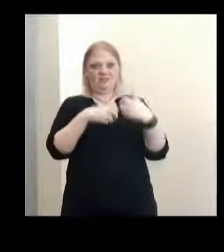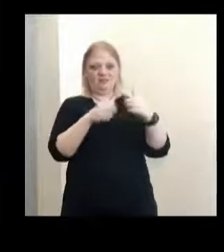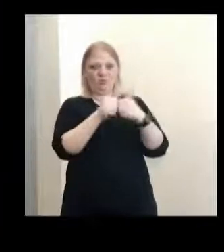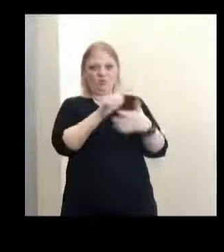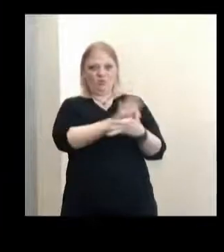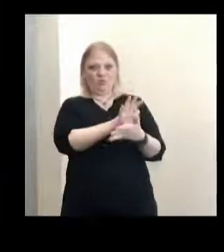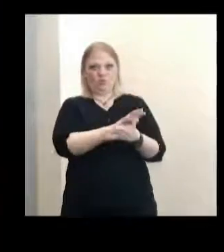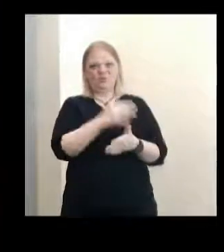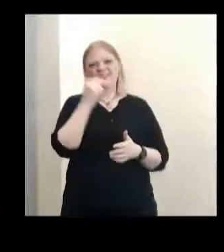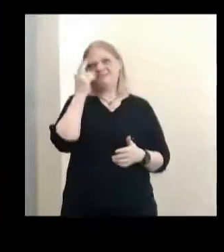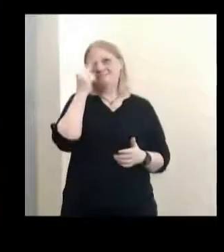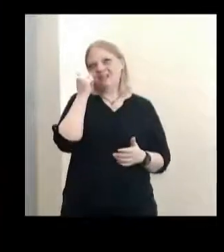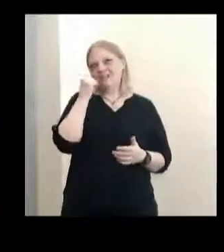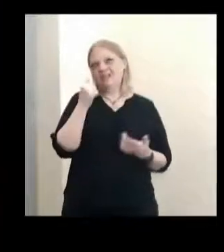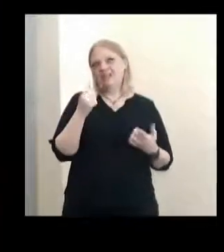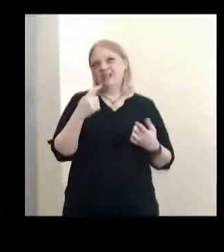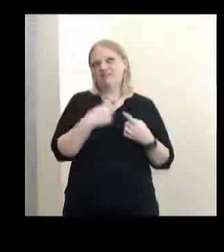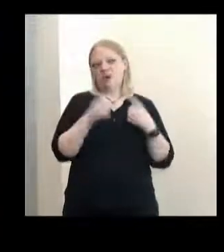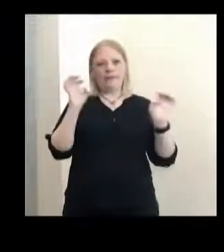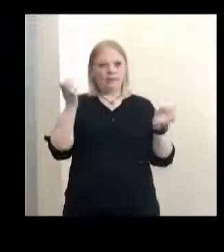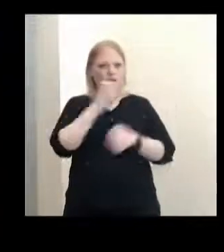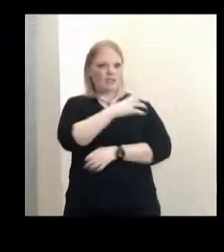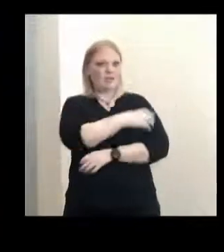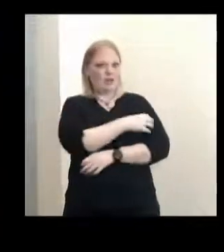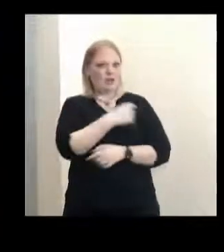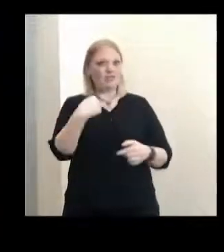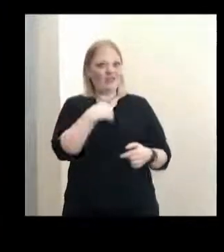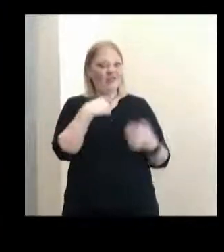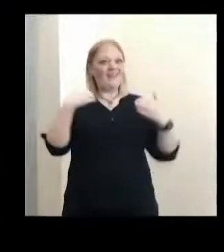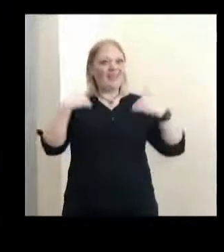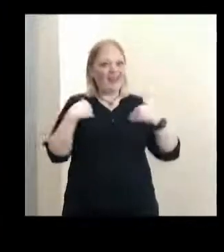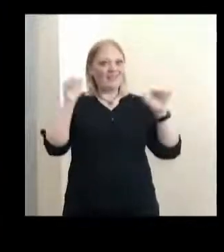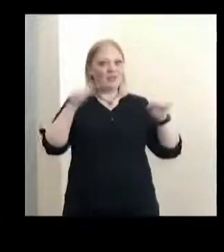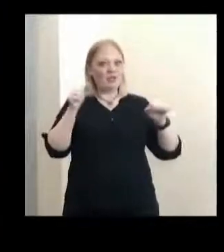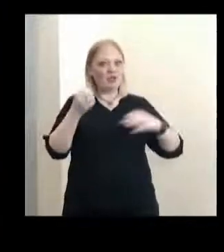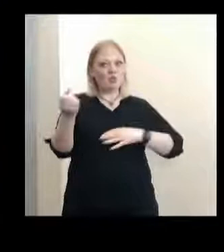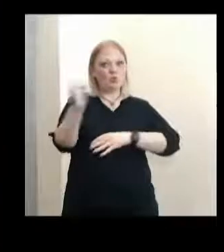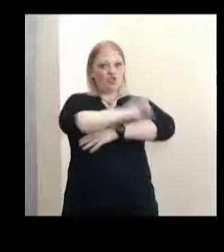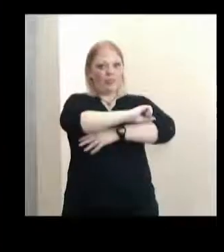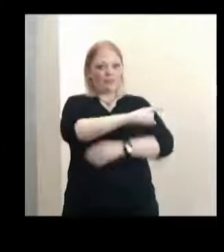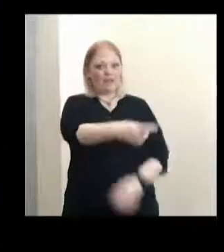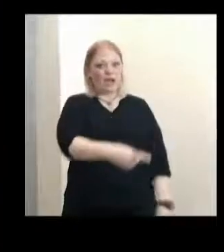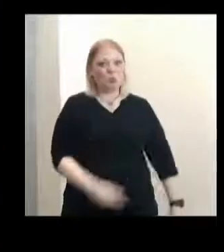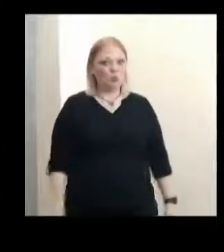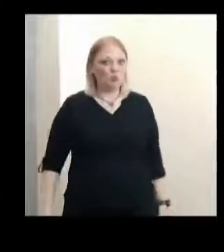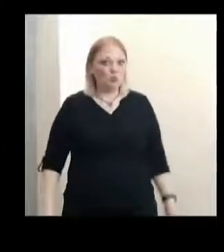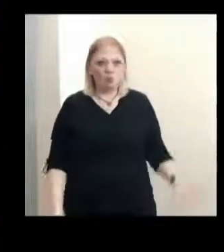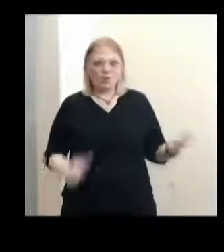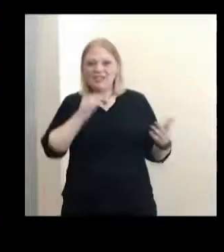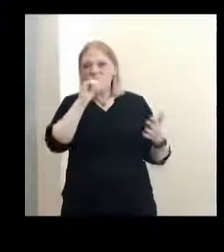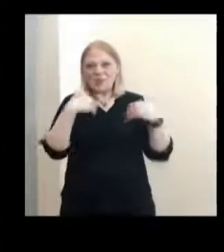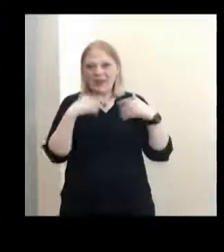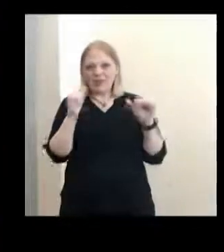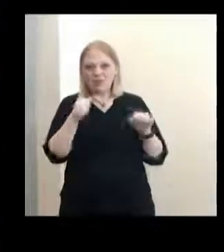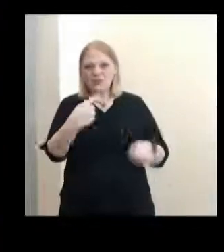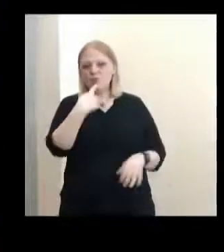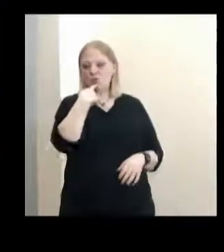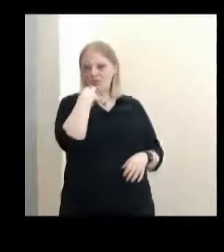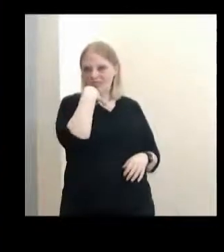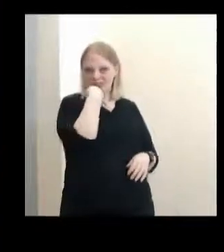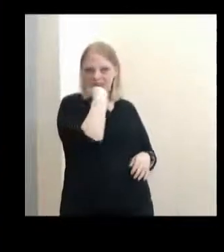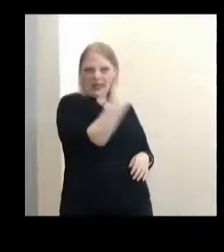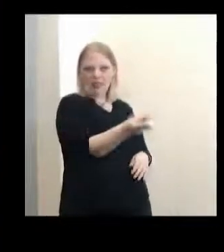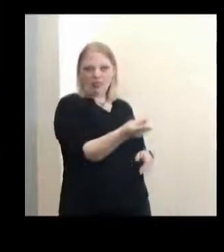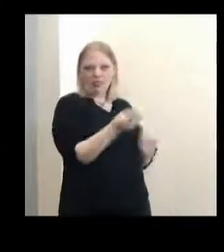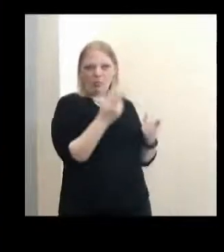is based on our emergency powers, I have the ability to shut them down. I do not have the ability to tell them how they should